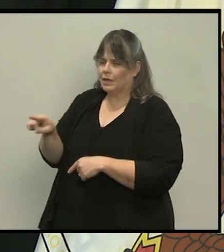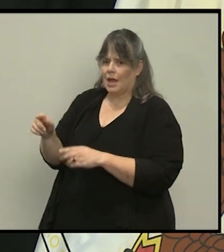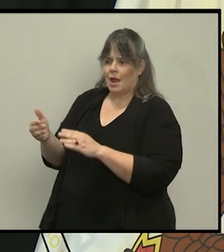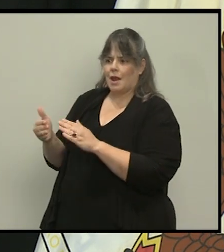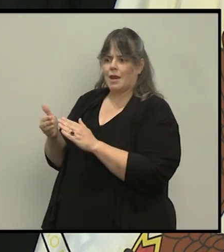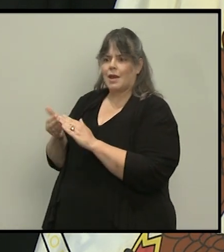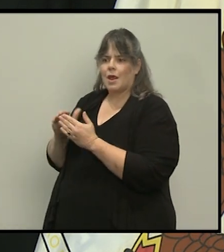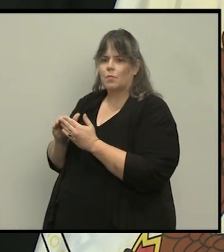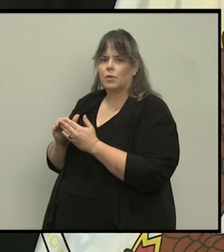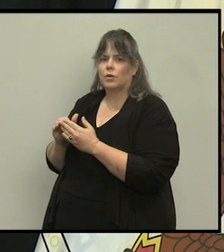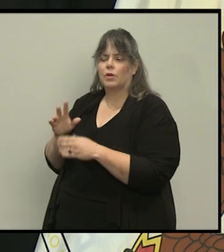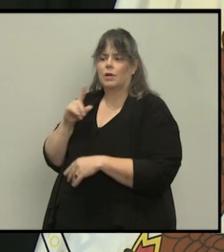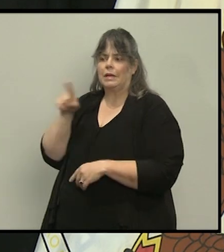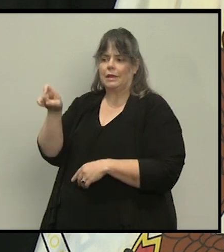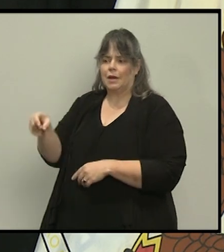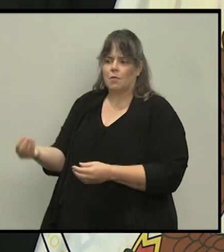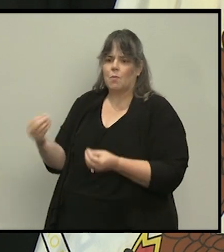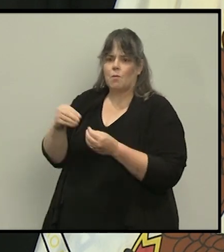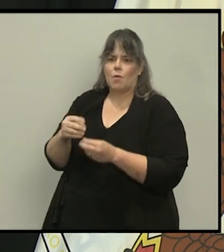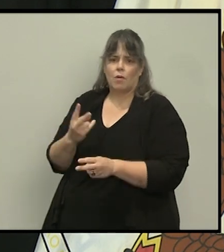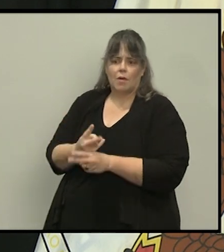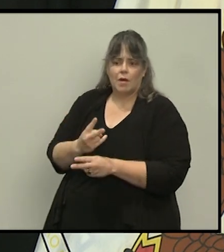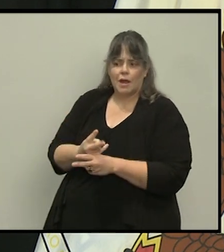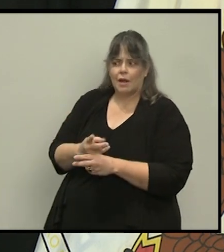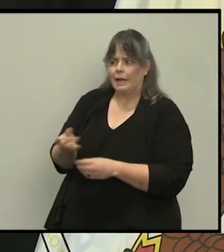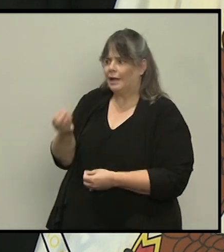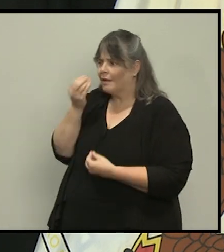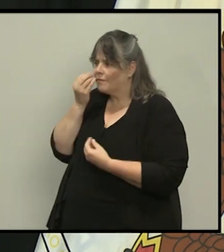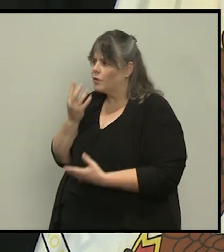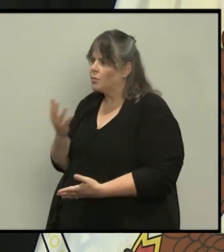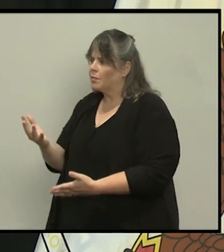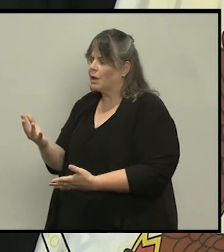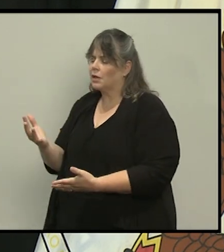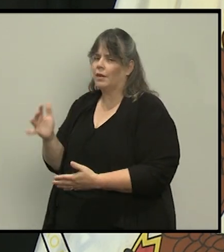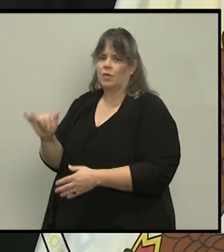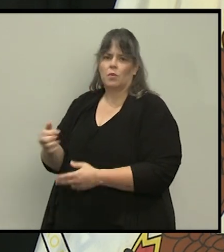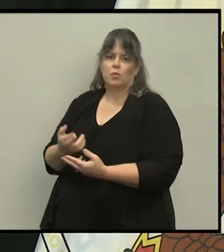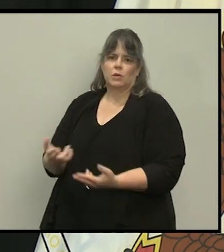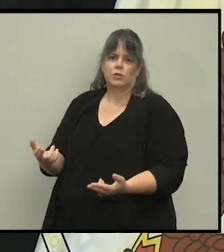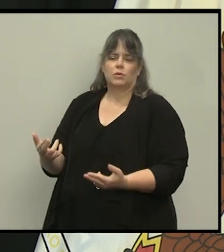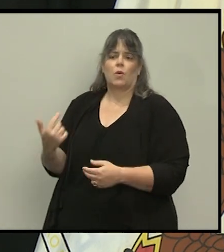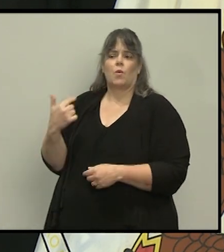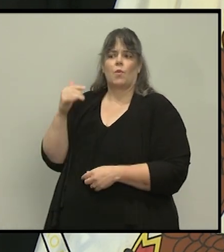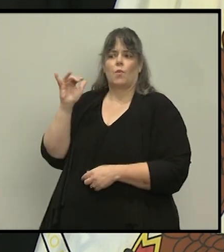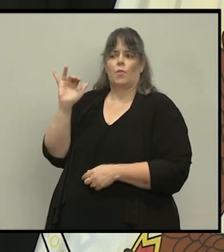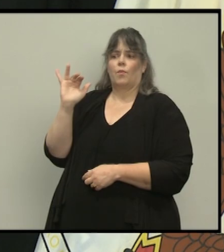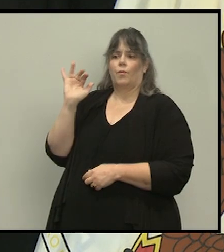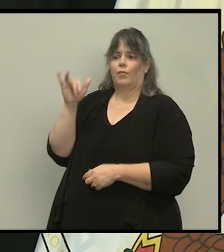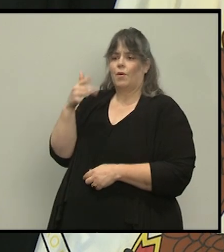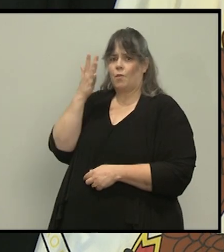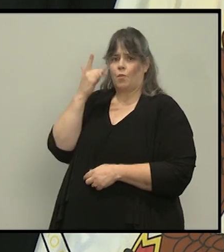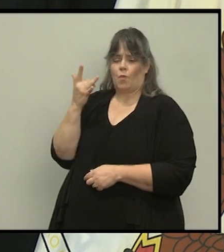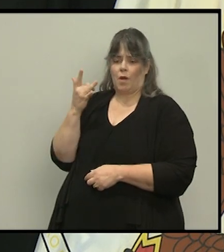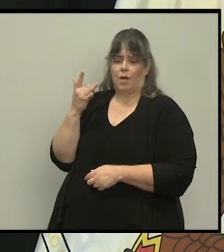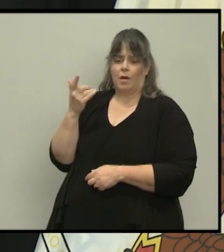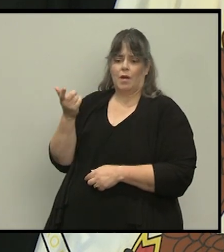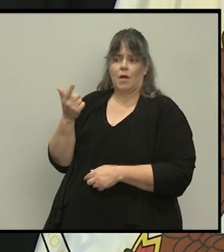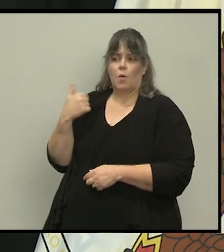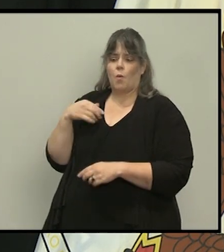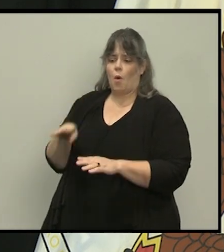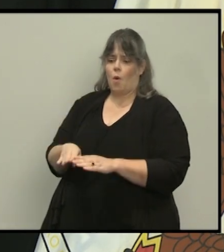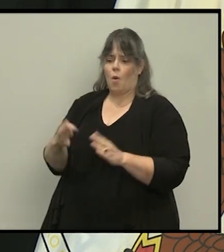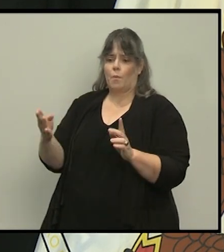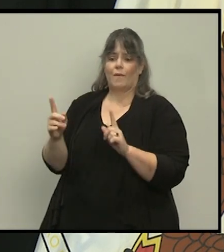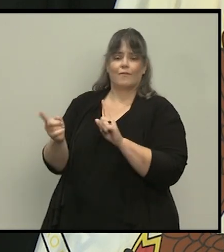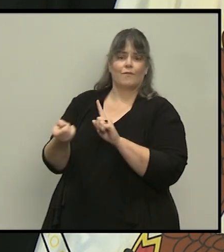may need more access to care, information, and resources. That is why the health department opened the first field